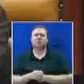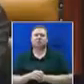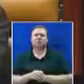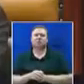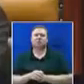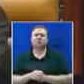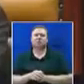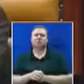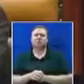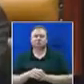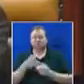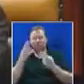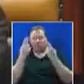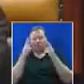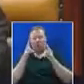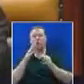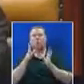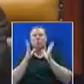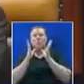Honorable Malima.